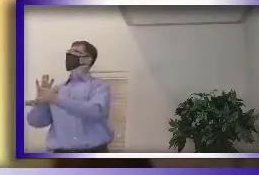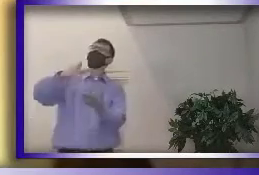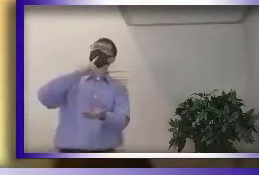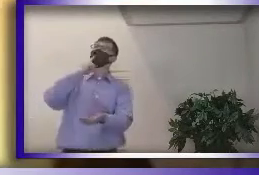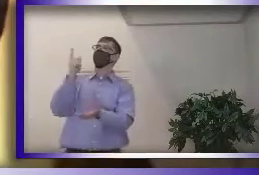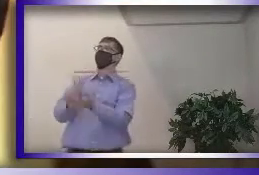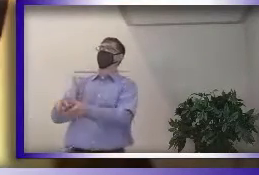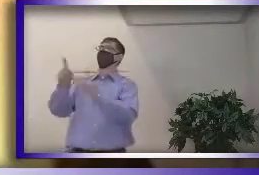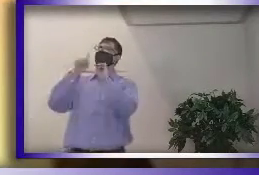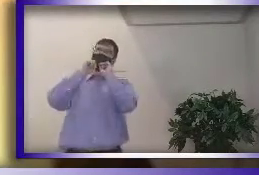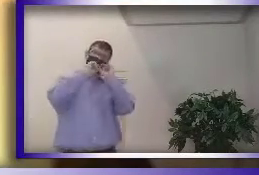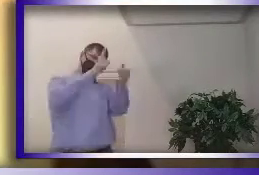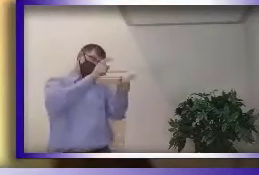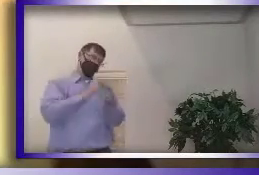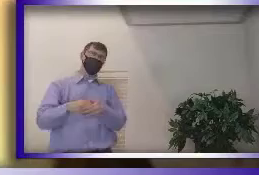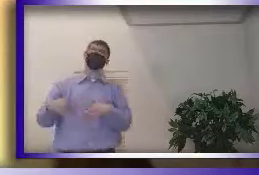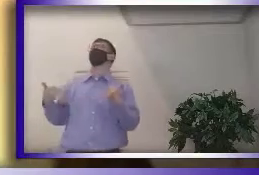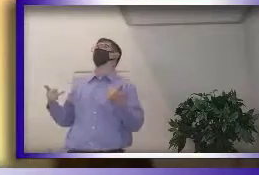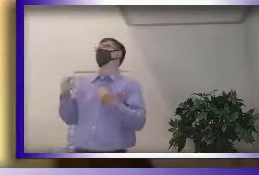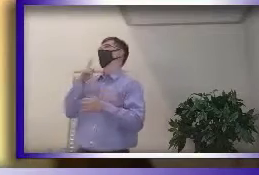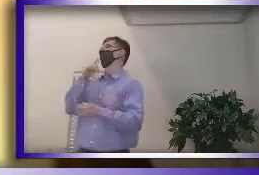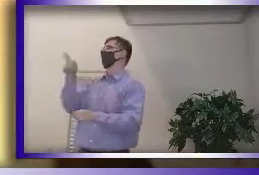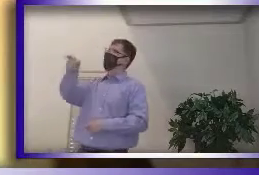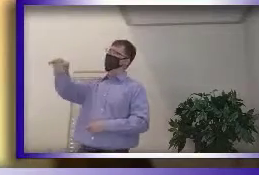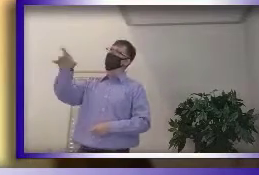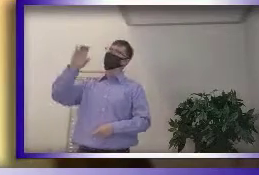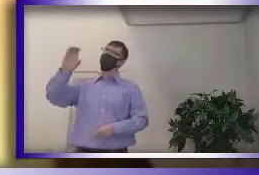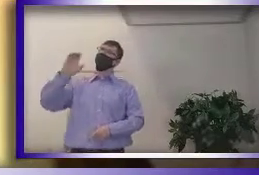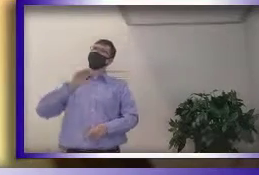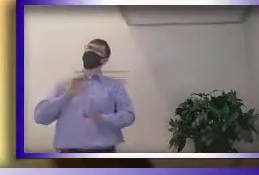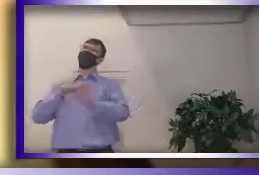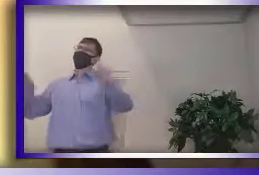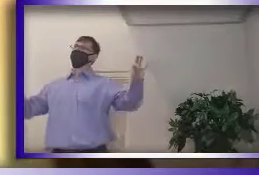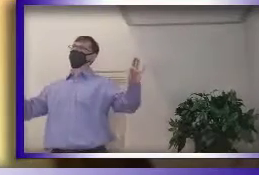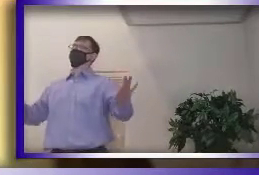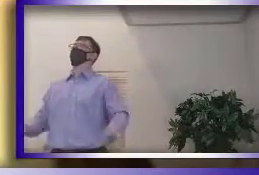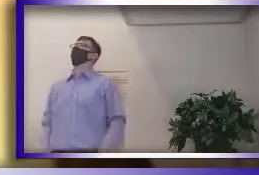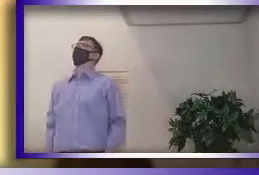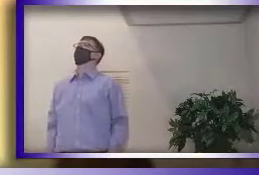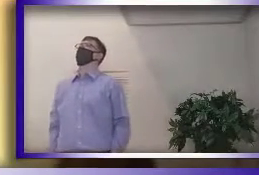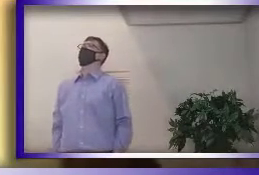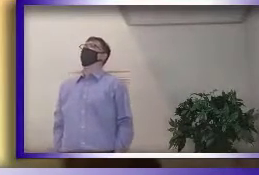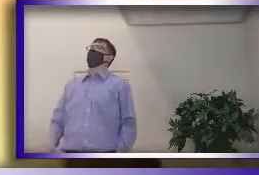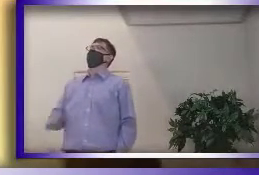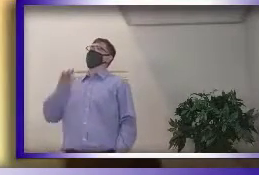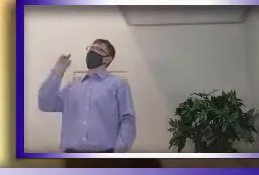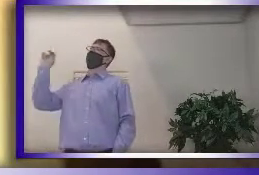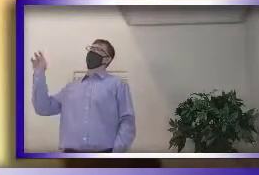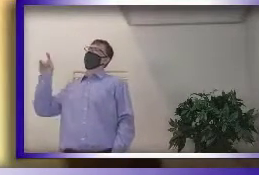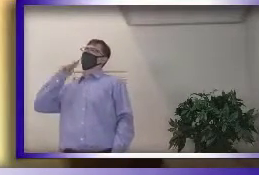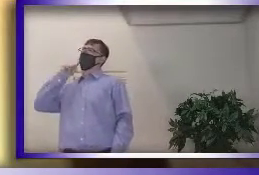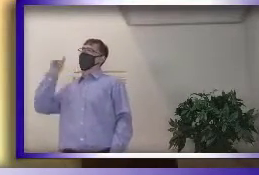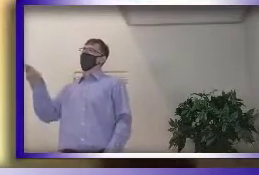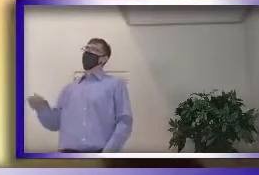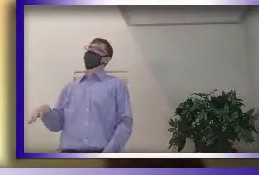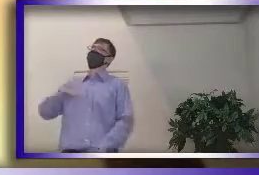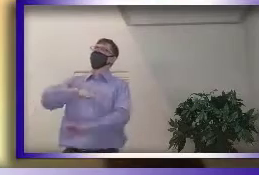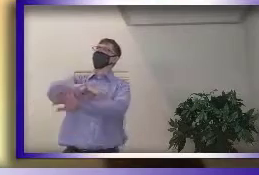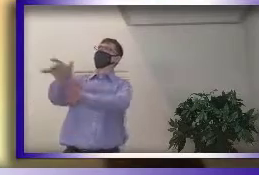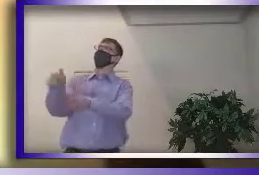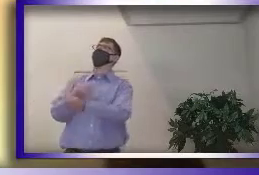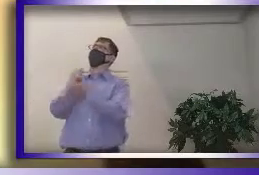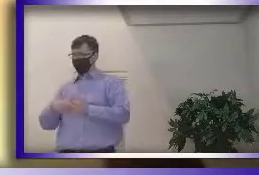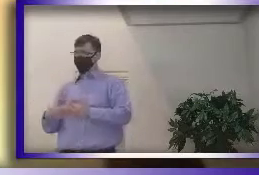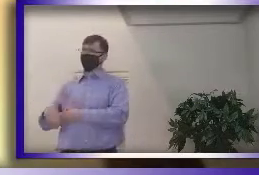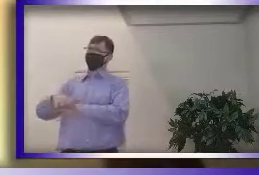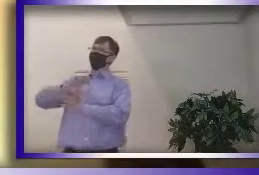Muhammad, peace and blessings upon him, also came here and said, these are the instructions on how to live. It was not meant to